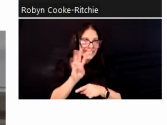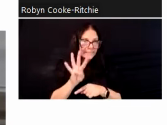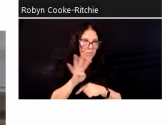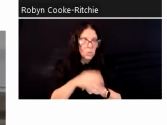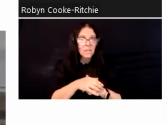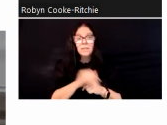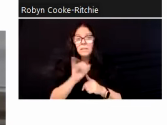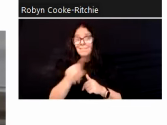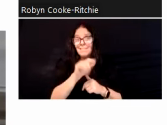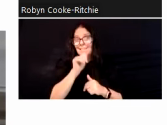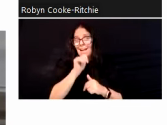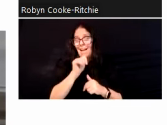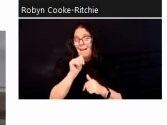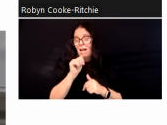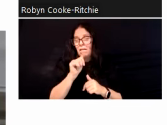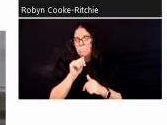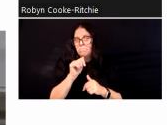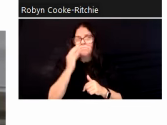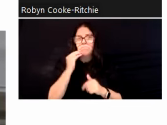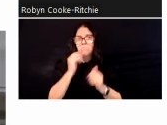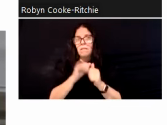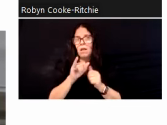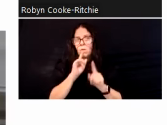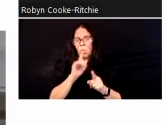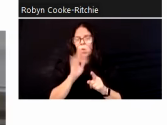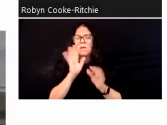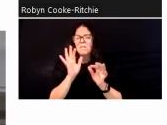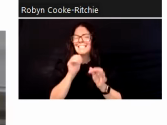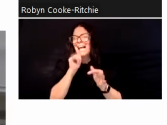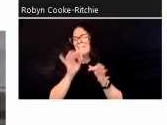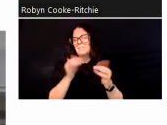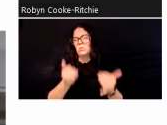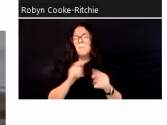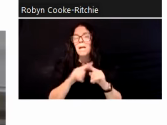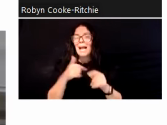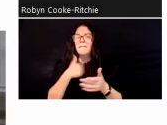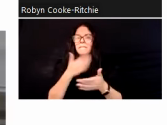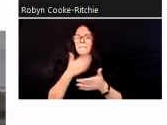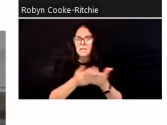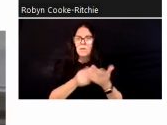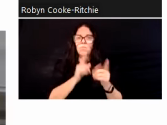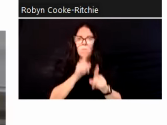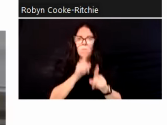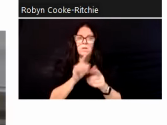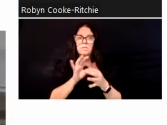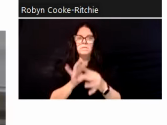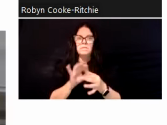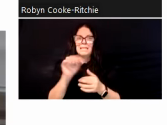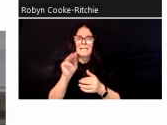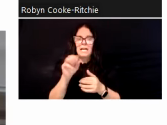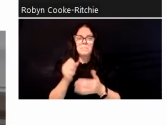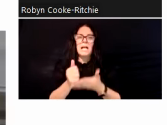reports, that's not something we're going to delve into today. But there are reports available from CAMS to help you manage your